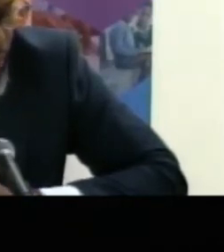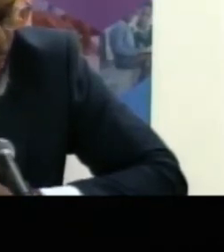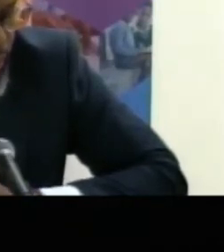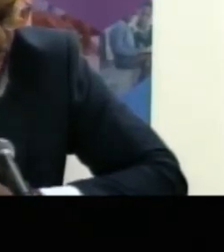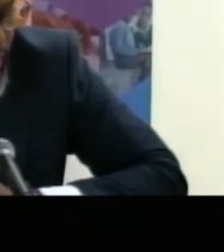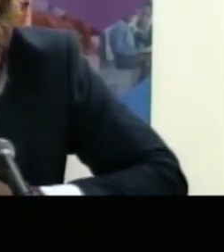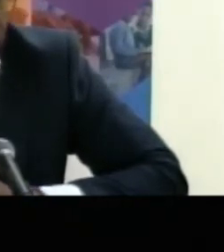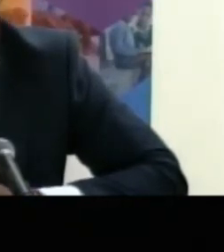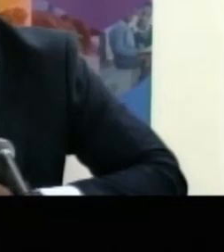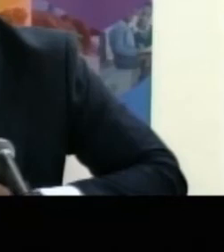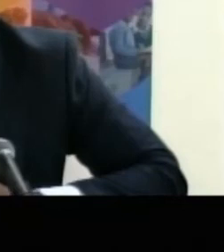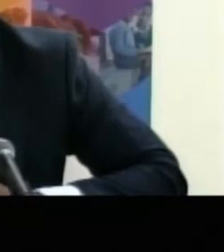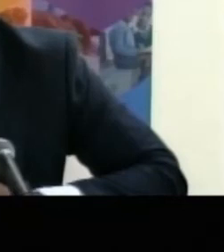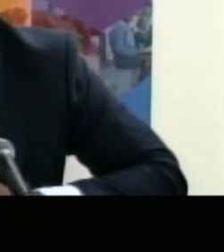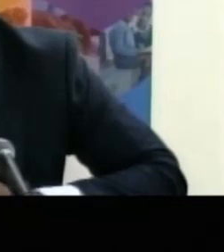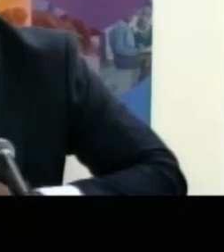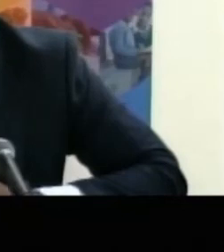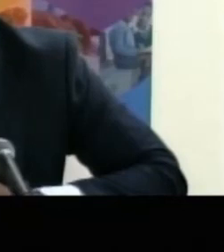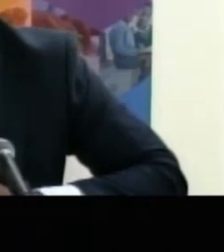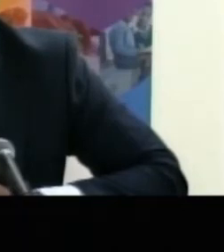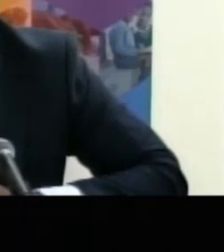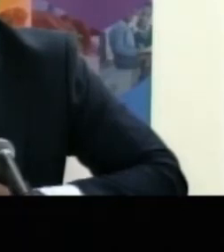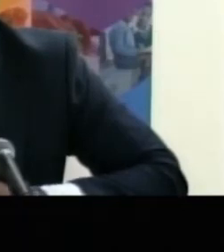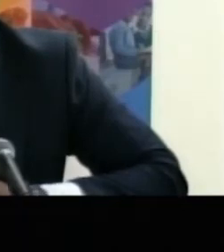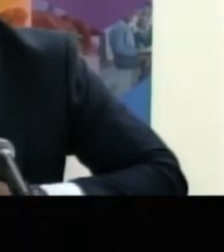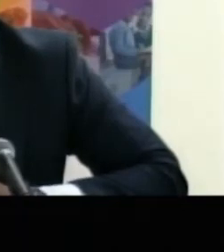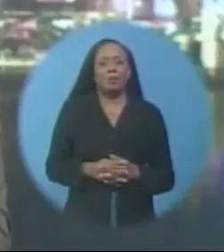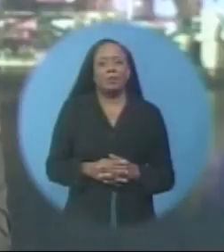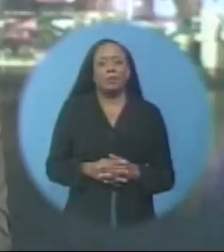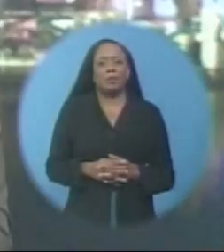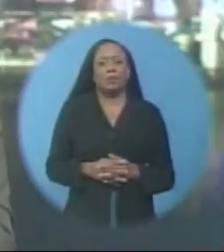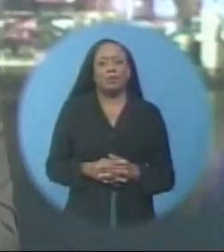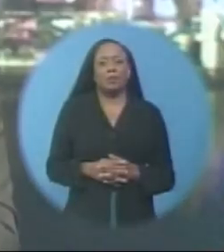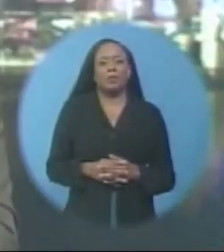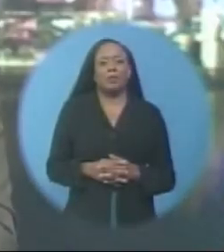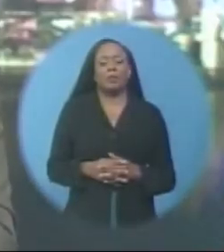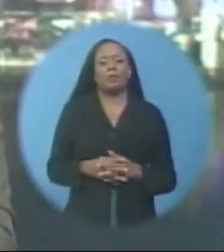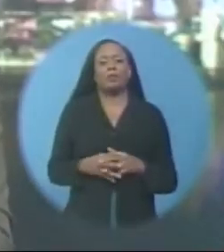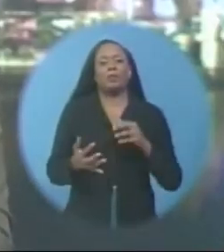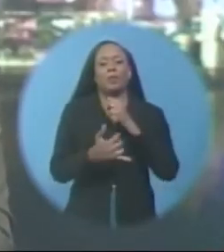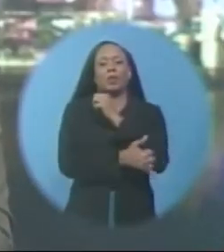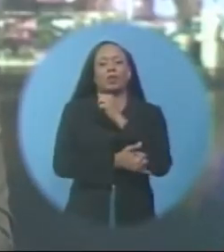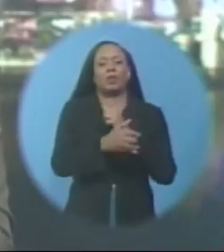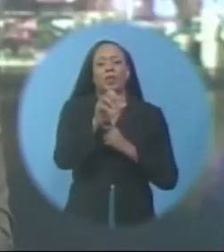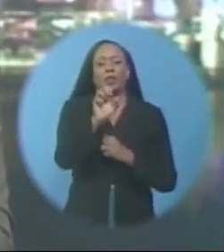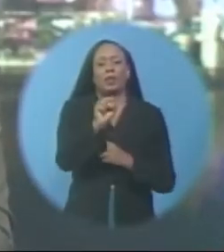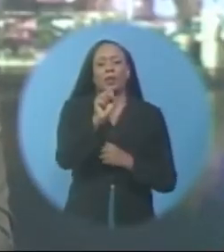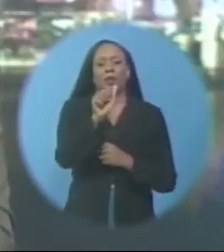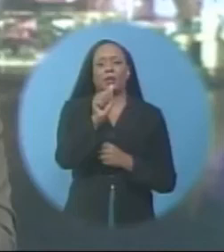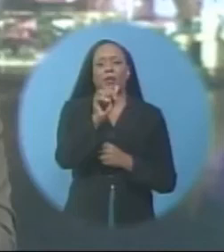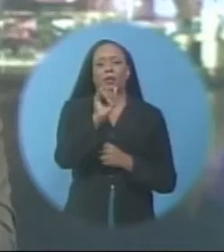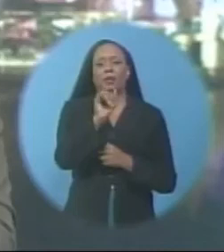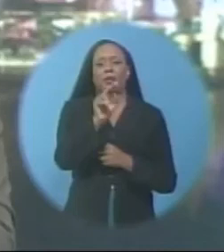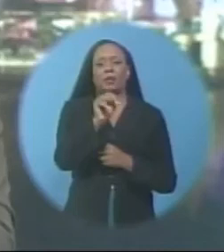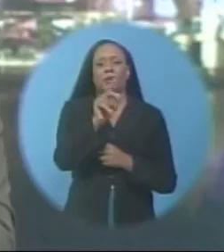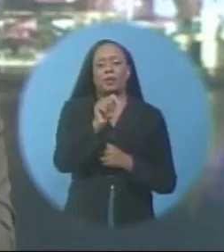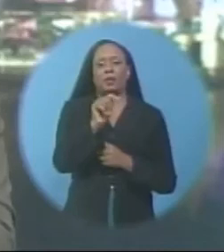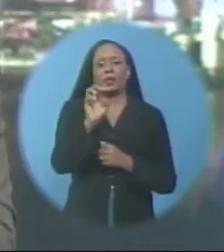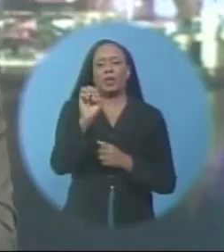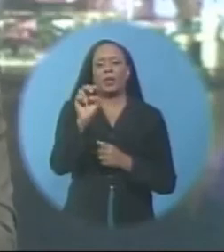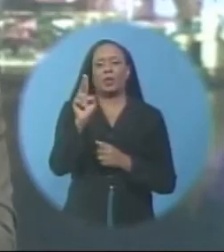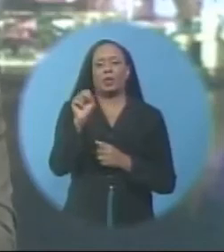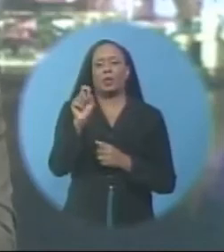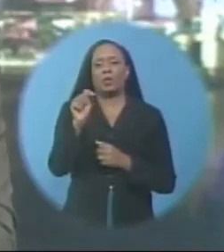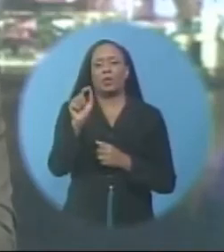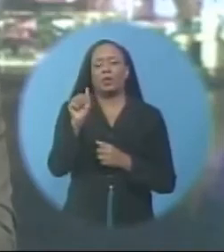a note indicating that it is for the Irma relief. St. Eustatius has welcomed evacuees from Dutch St. Martin.